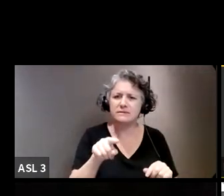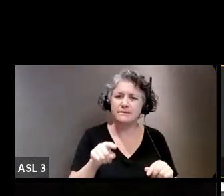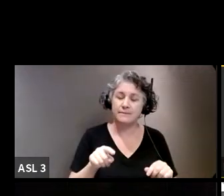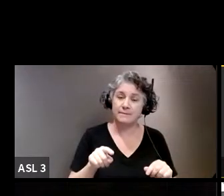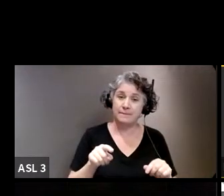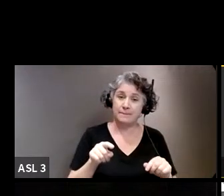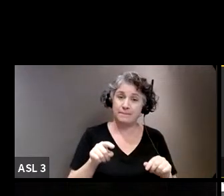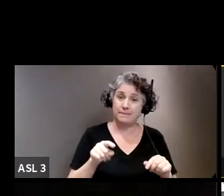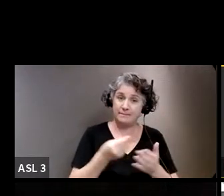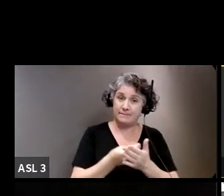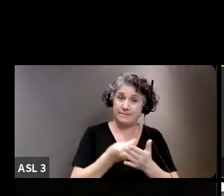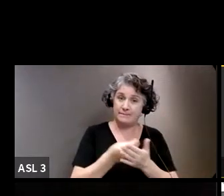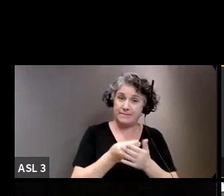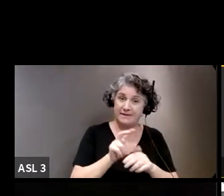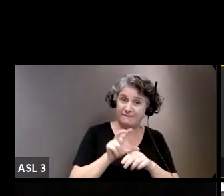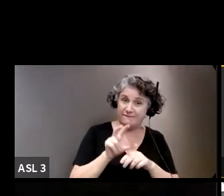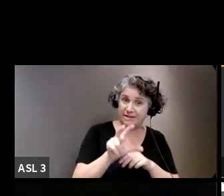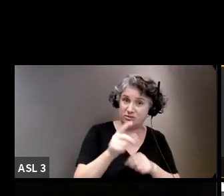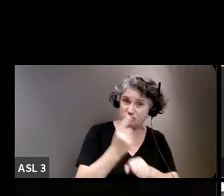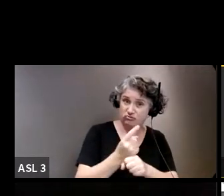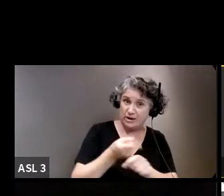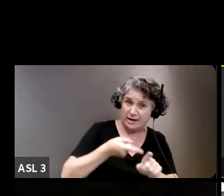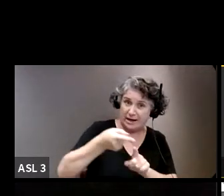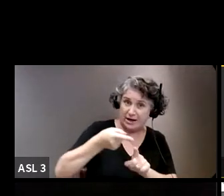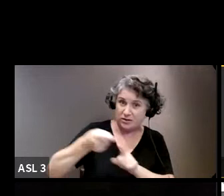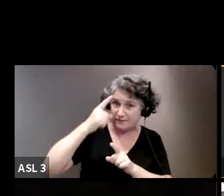areas to achieve this